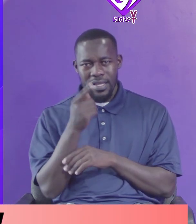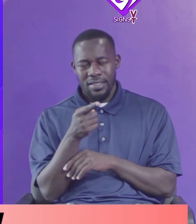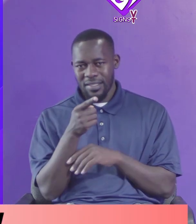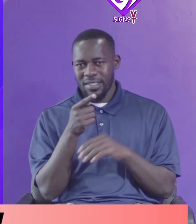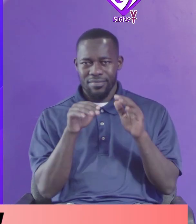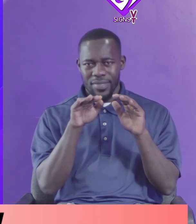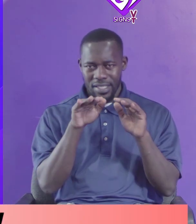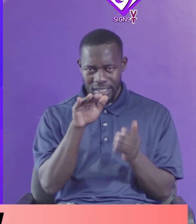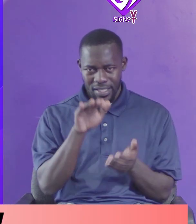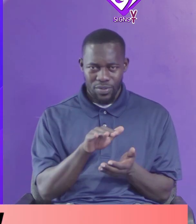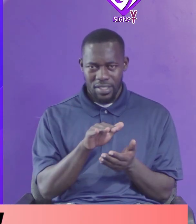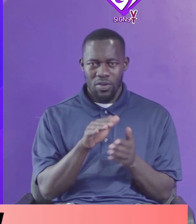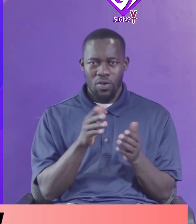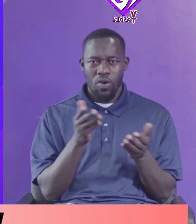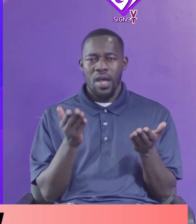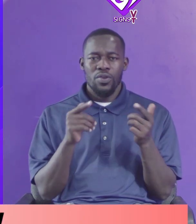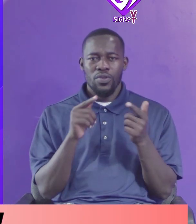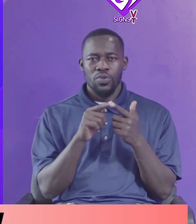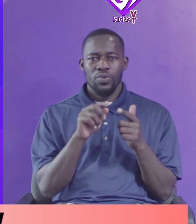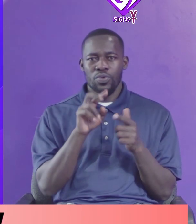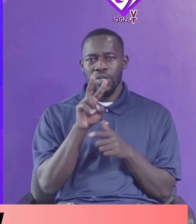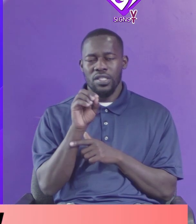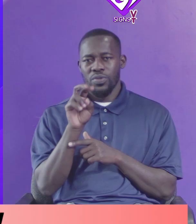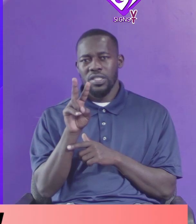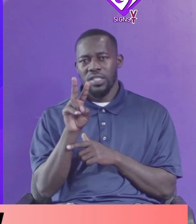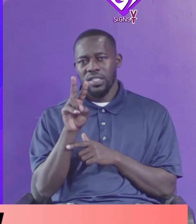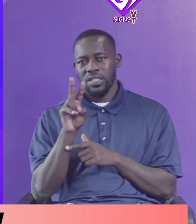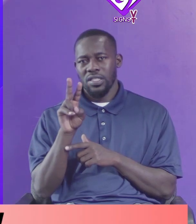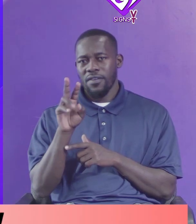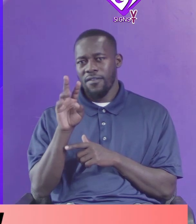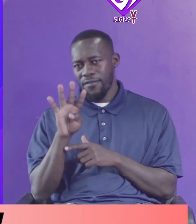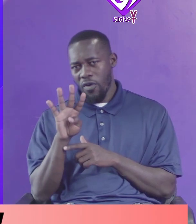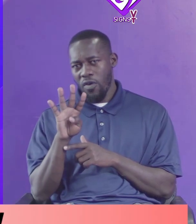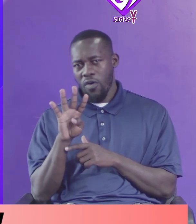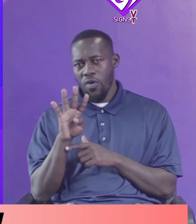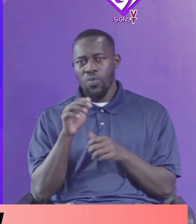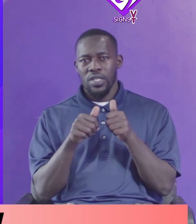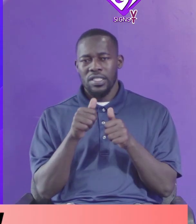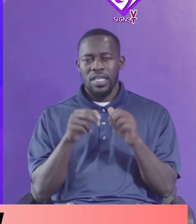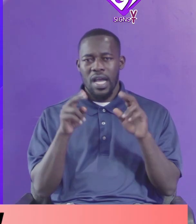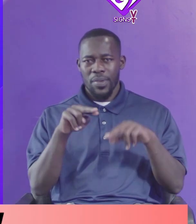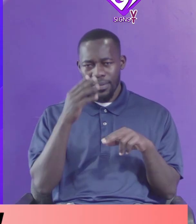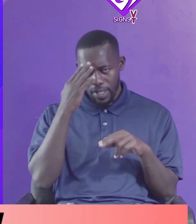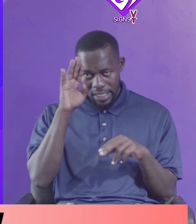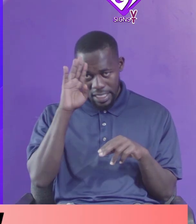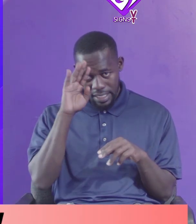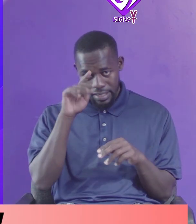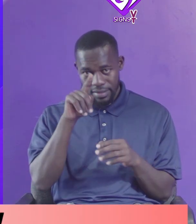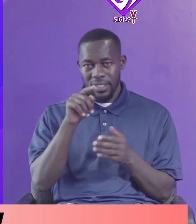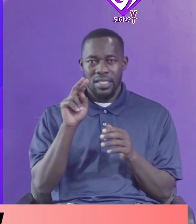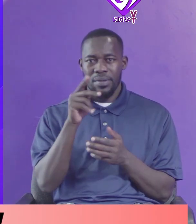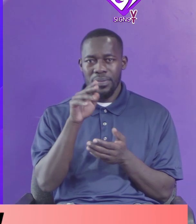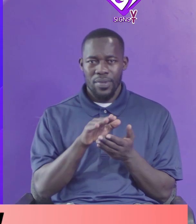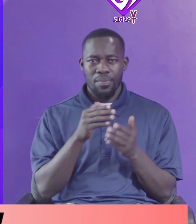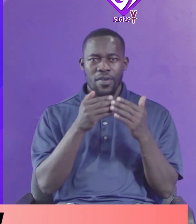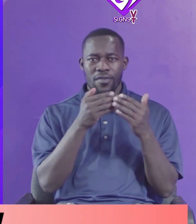compared to the 2021 24th Summer Deaflympics that did happen in Caxias, Brazil, where Kenya racked